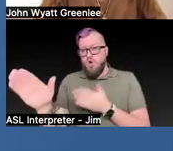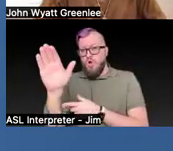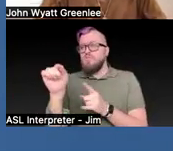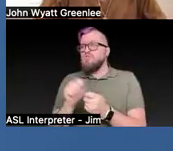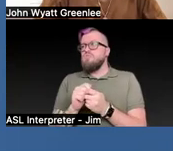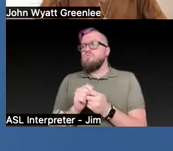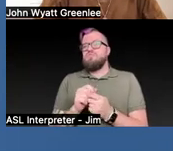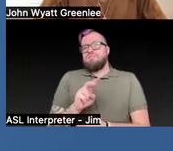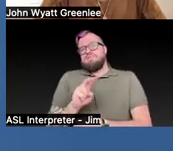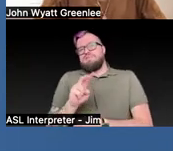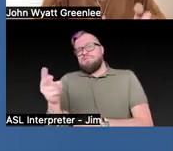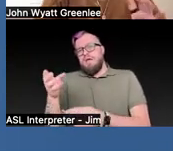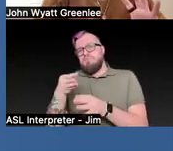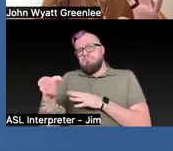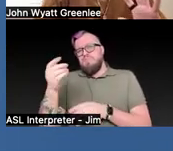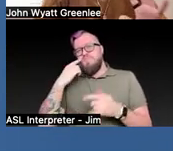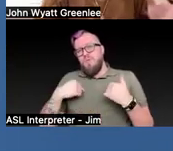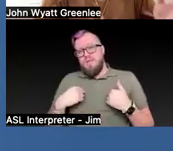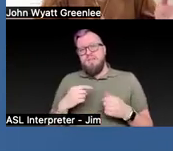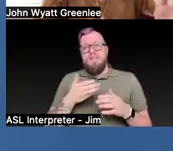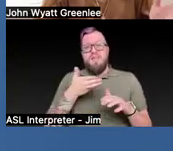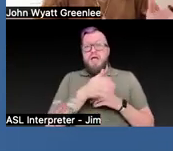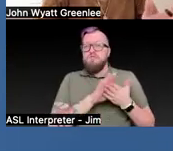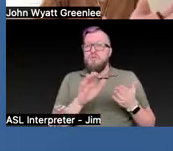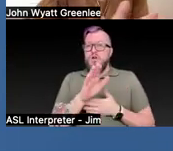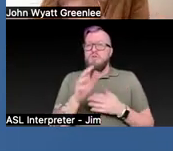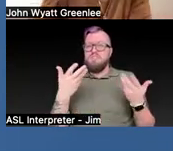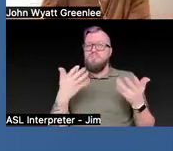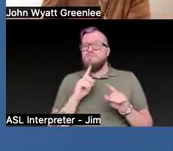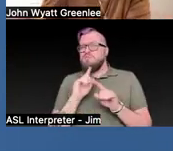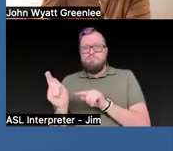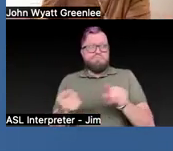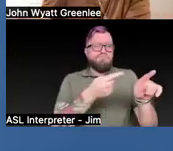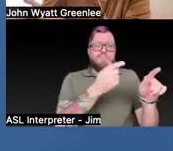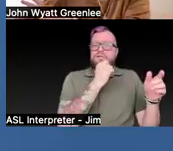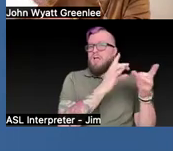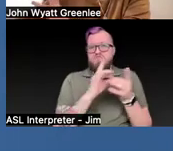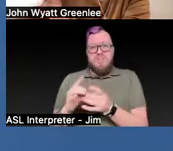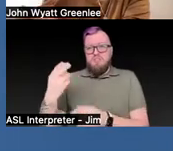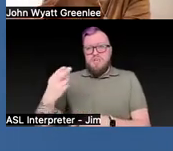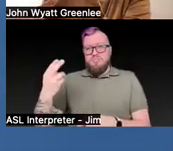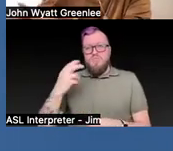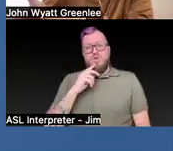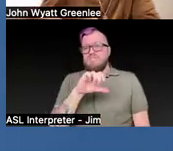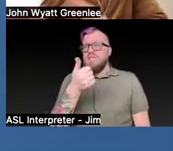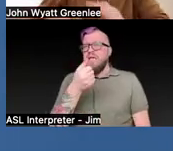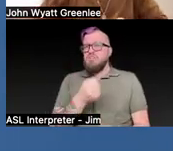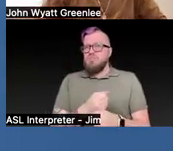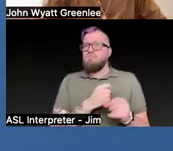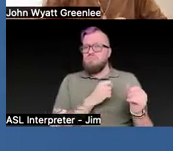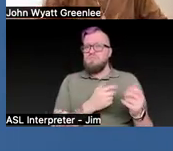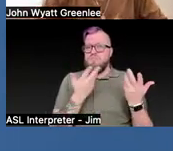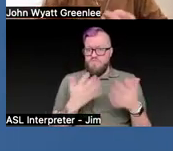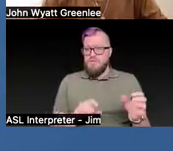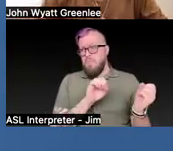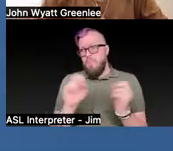actually a second career for me. So I had, after college, I went and did something completely unrelated to history for about a decade. But then I went back to school and I